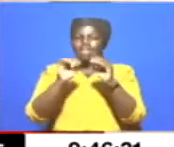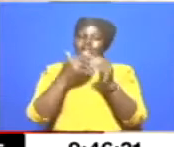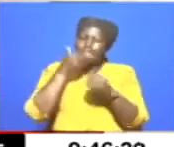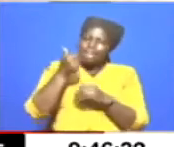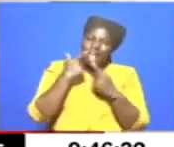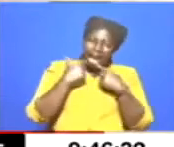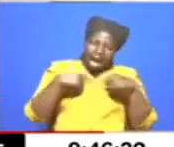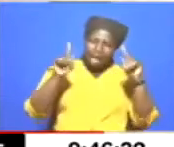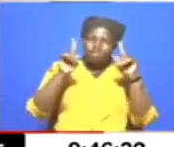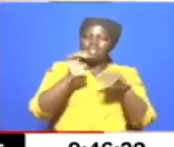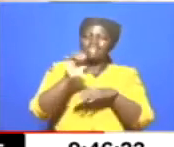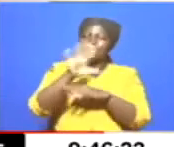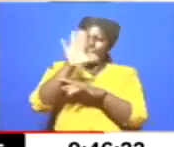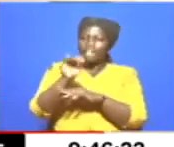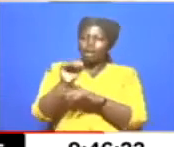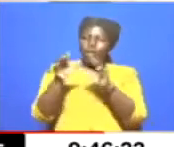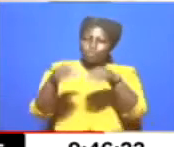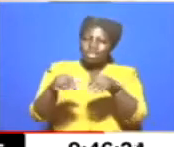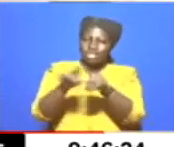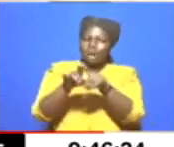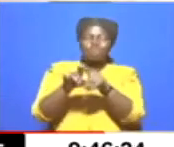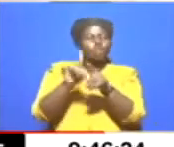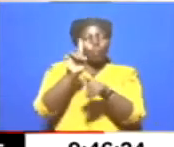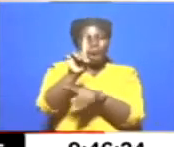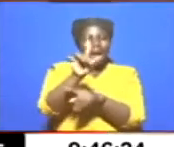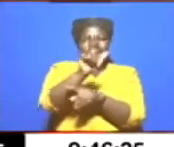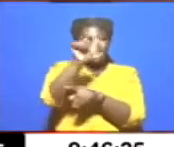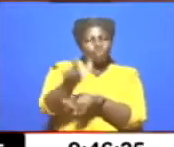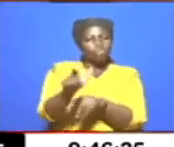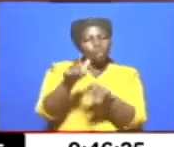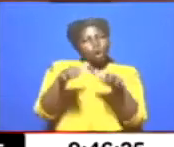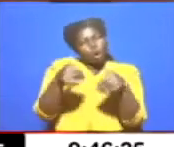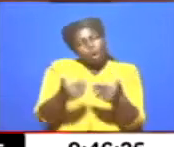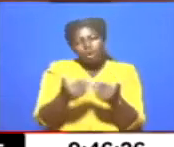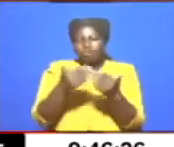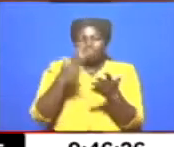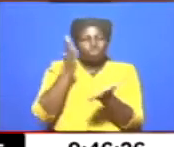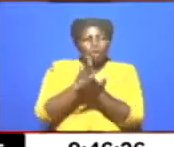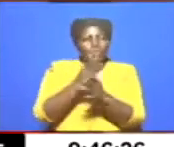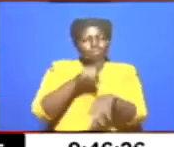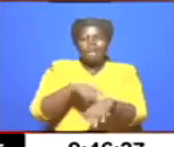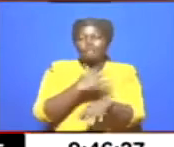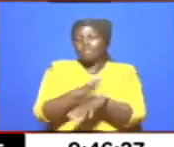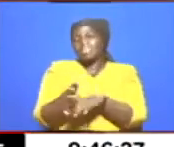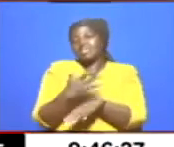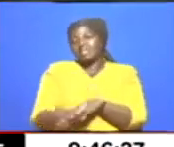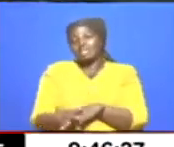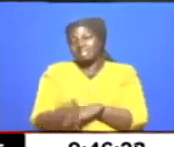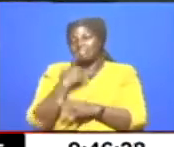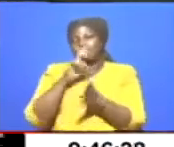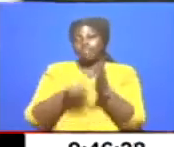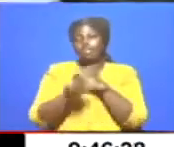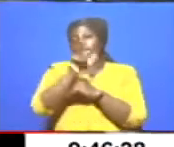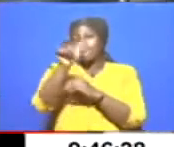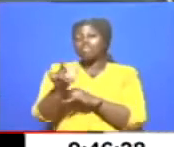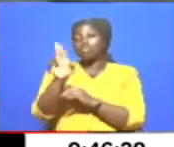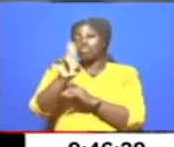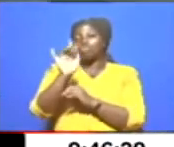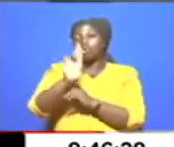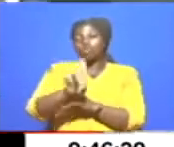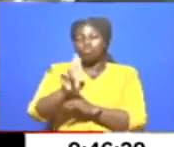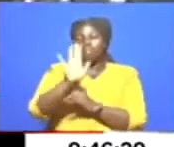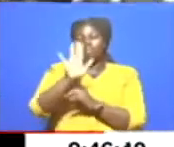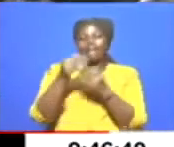common region, or they don't, and stop wasting our time. Nesbitt says the region should take advantage of its challenges and solve